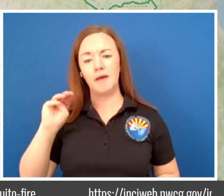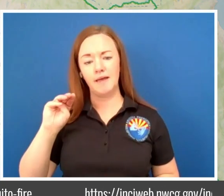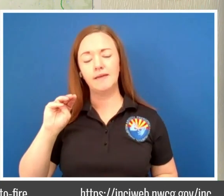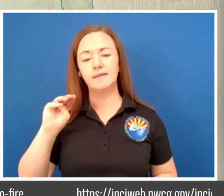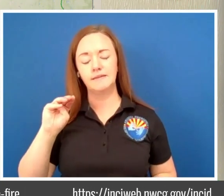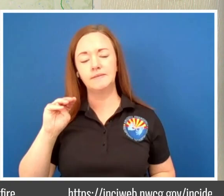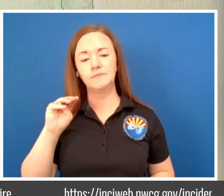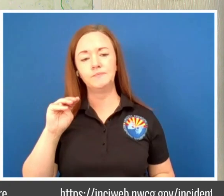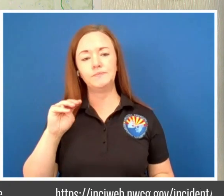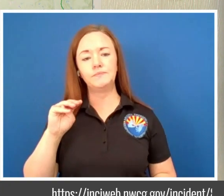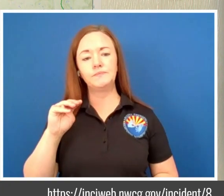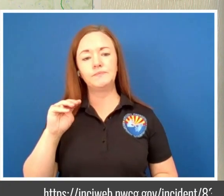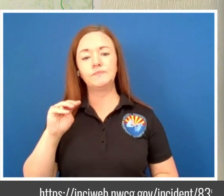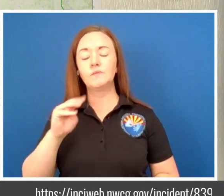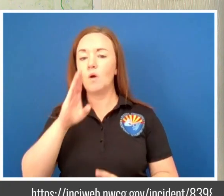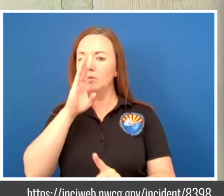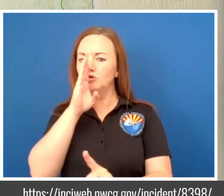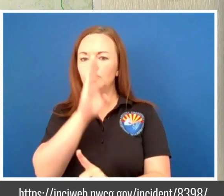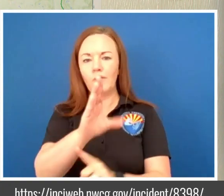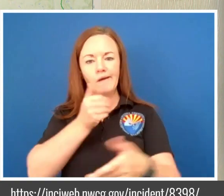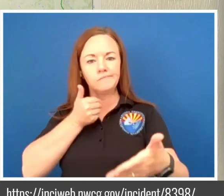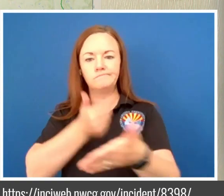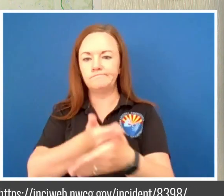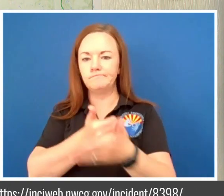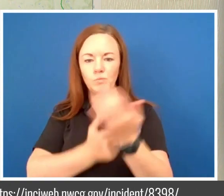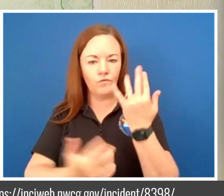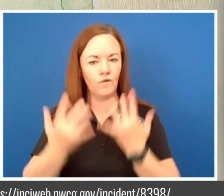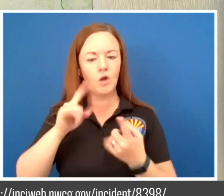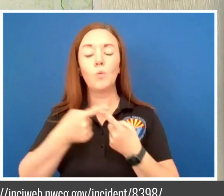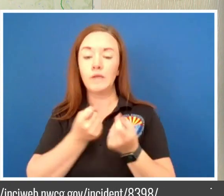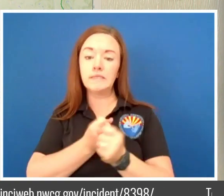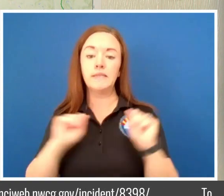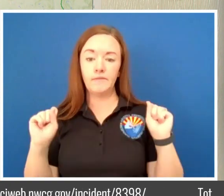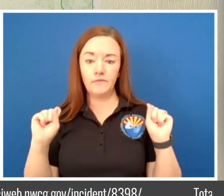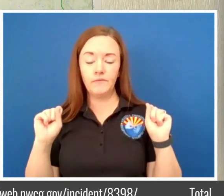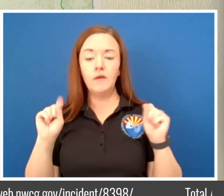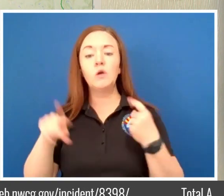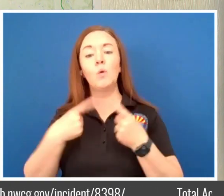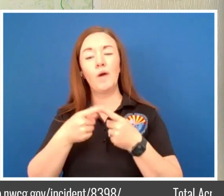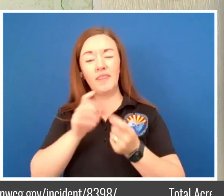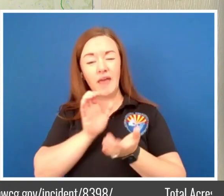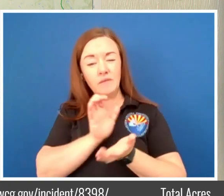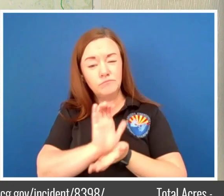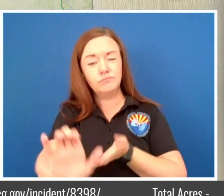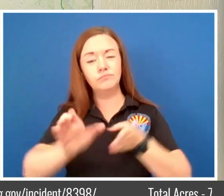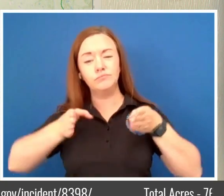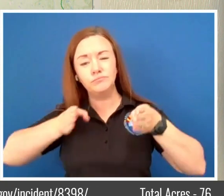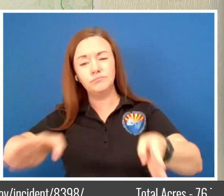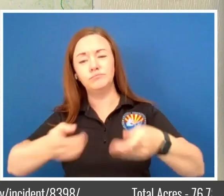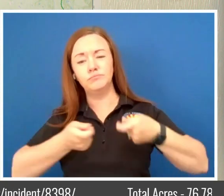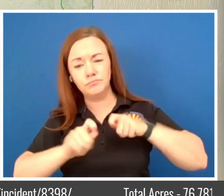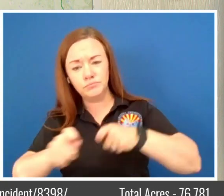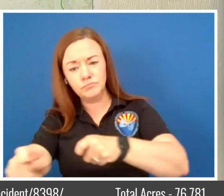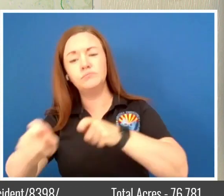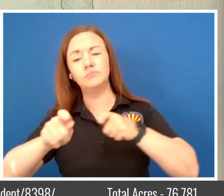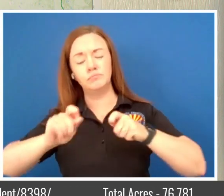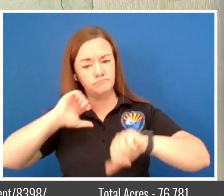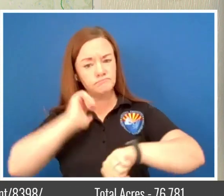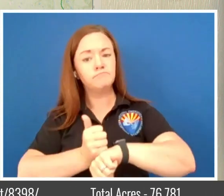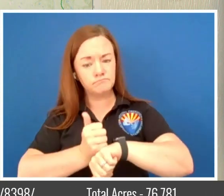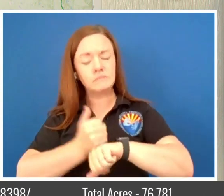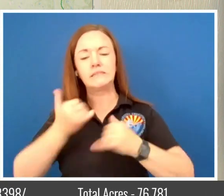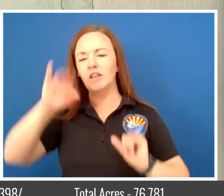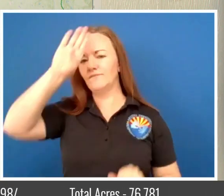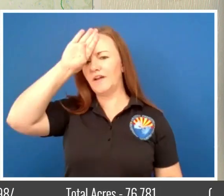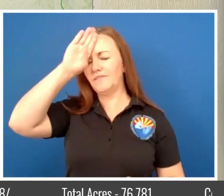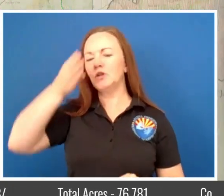So going direct in those areas where safe to do so. Once we get the line in, then we still have resources out there that are strengthening